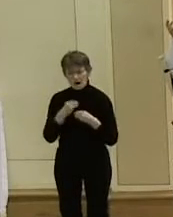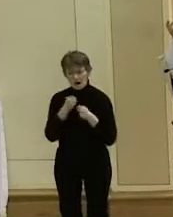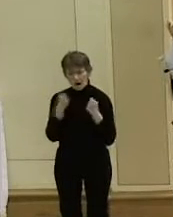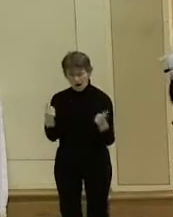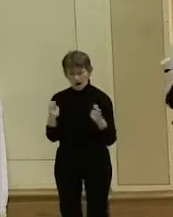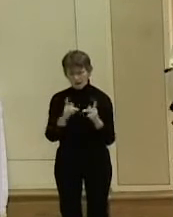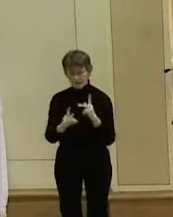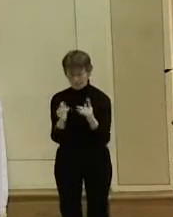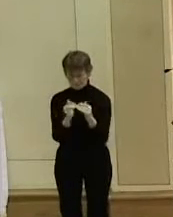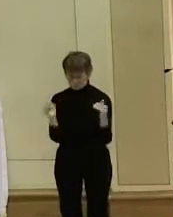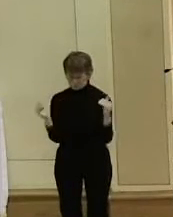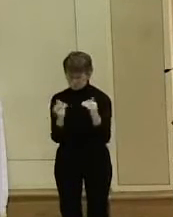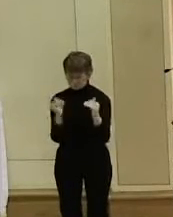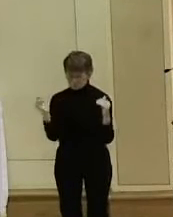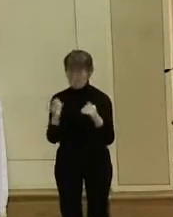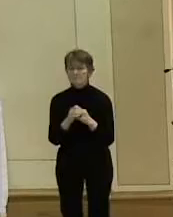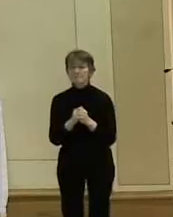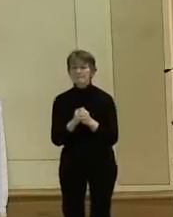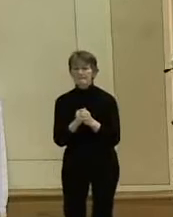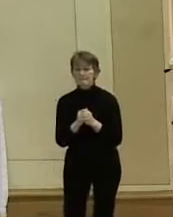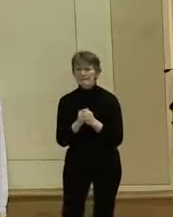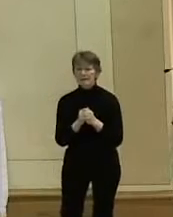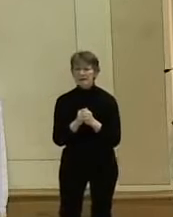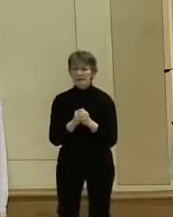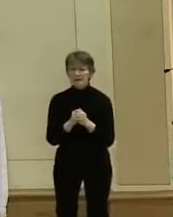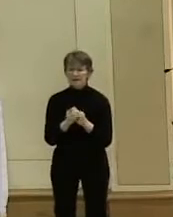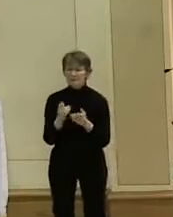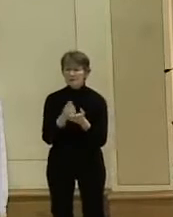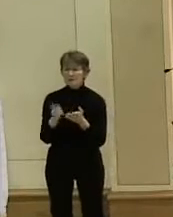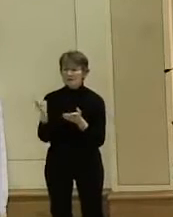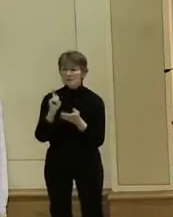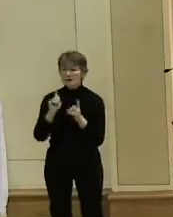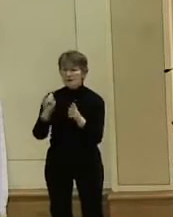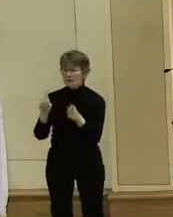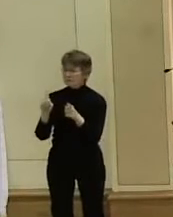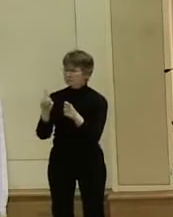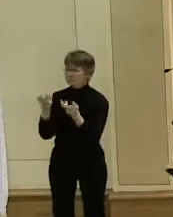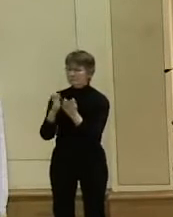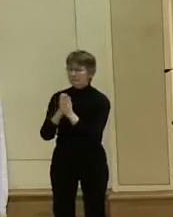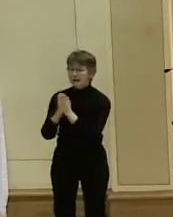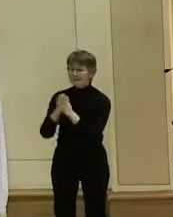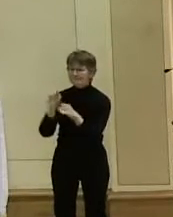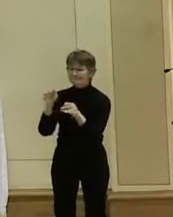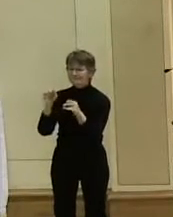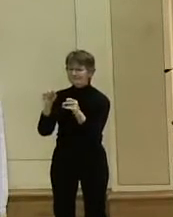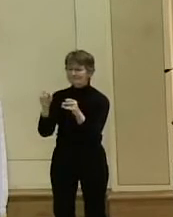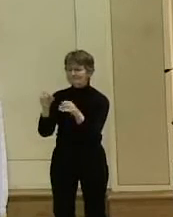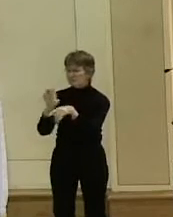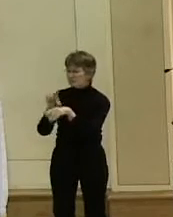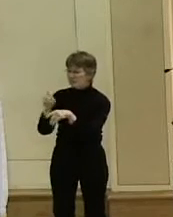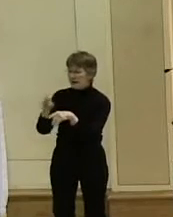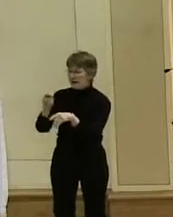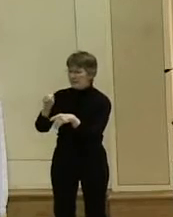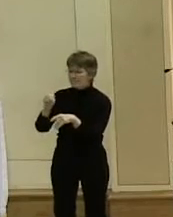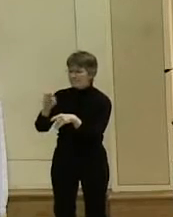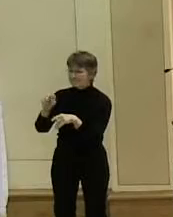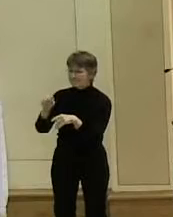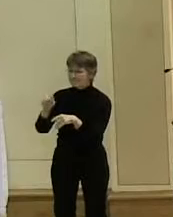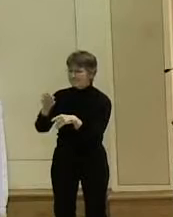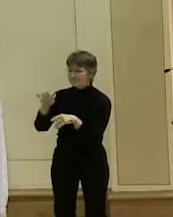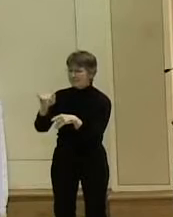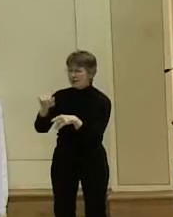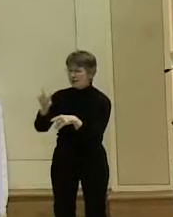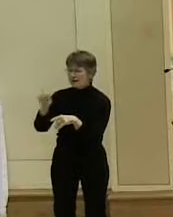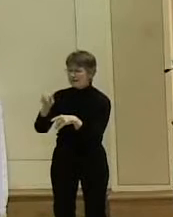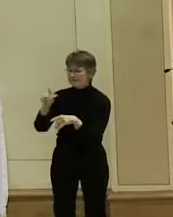this with you before. We're supposed to have a holy hour and we come and we worship the Lord. And I came on in, and I was one of the